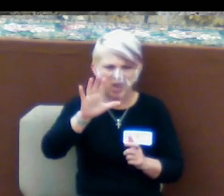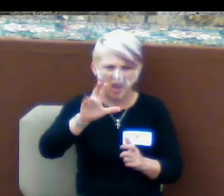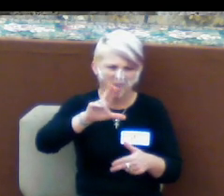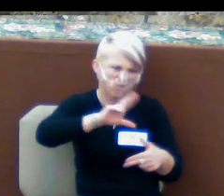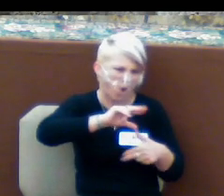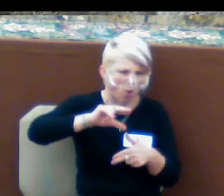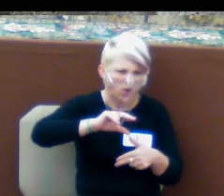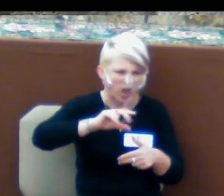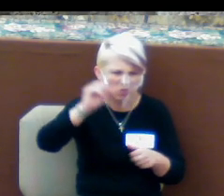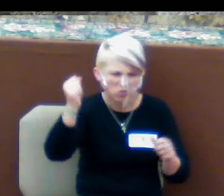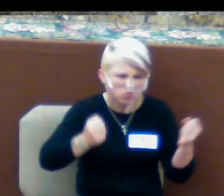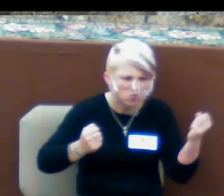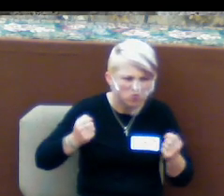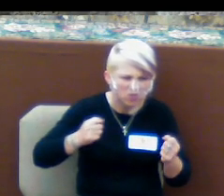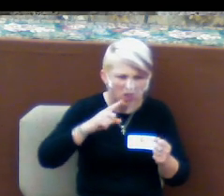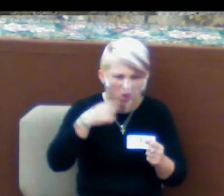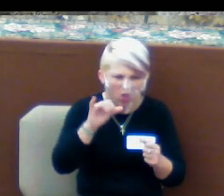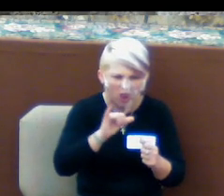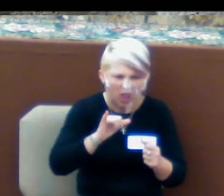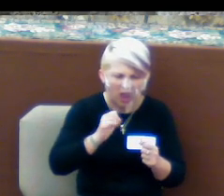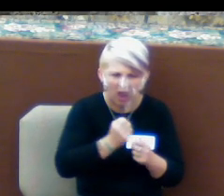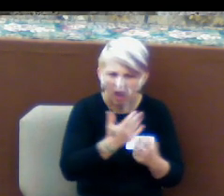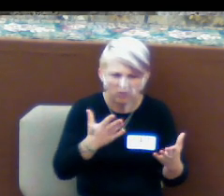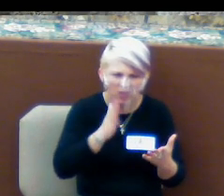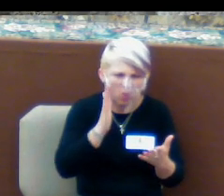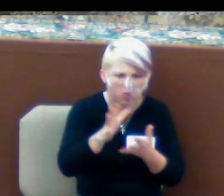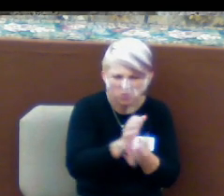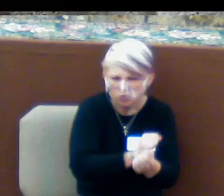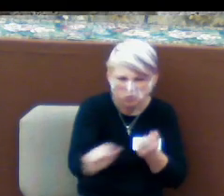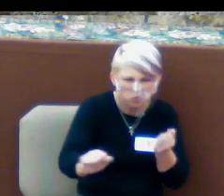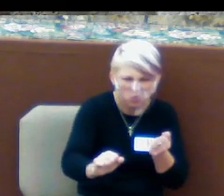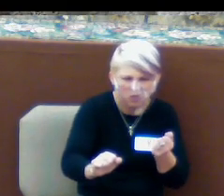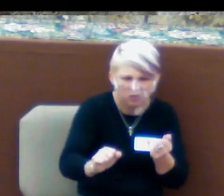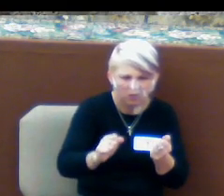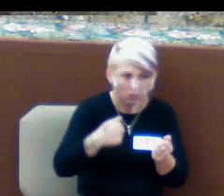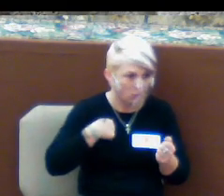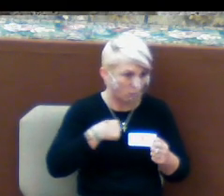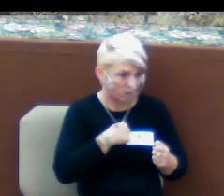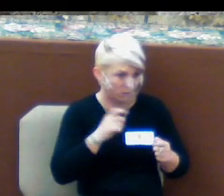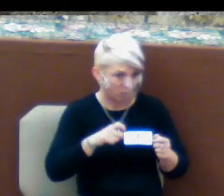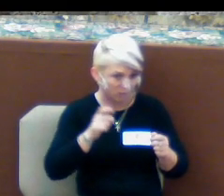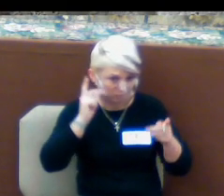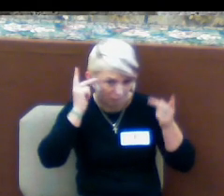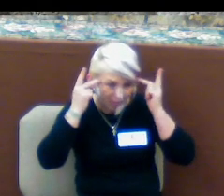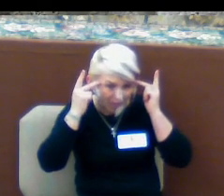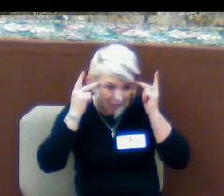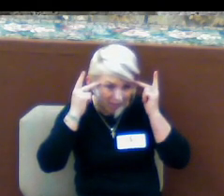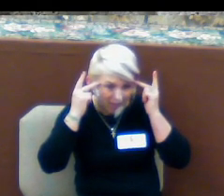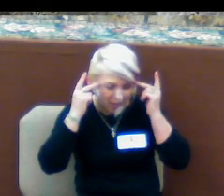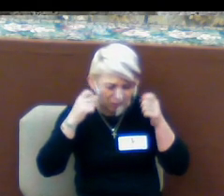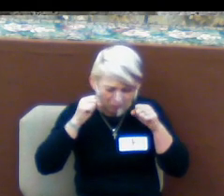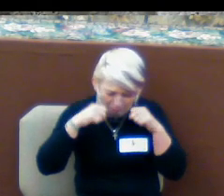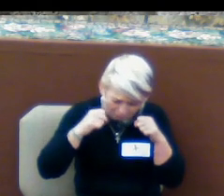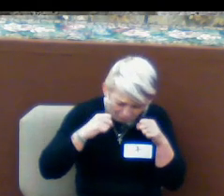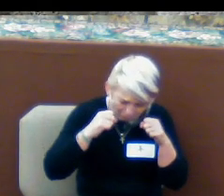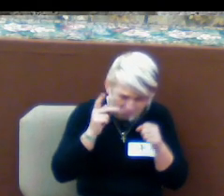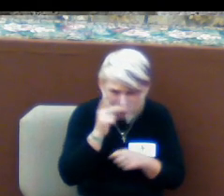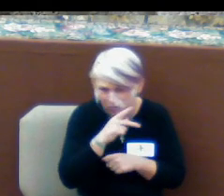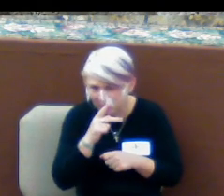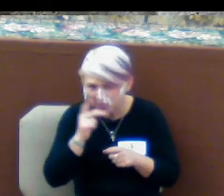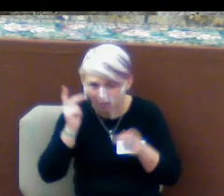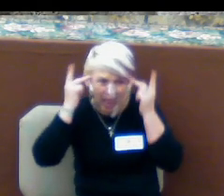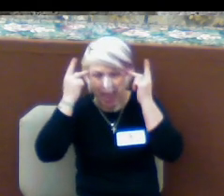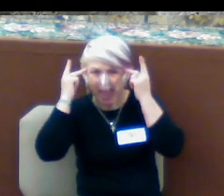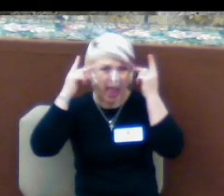though everything is going to be wiped off the map? Should we panic, pout, pretend? Should we freak